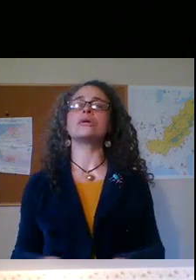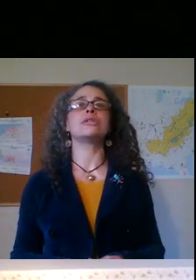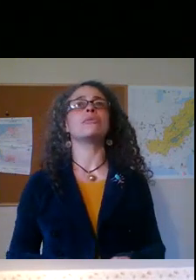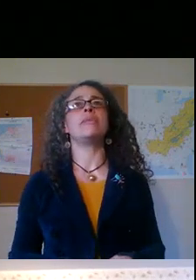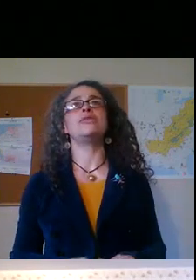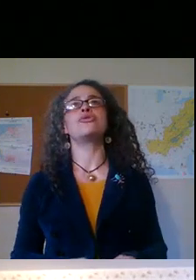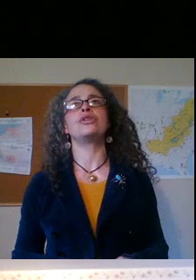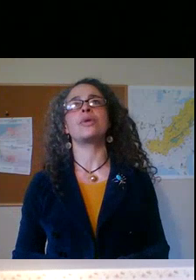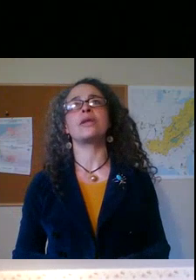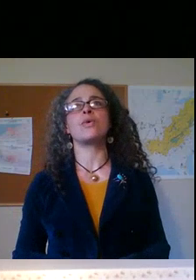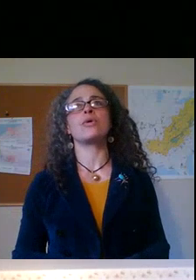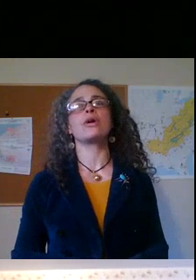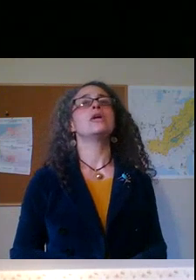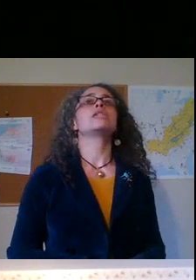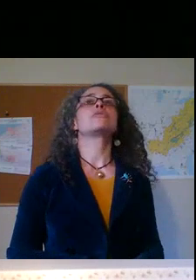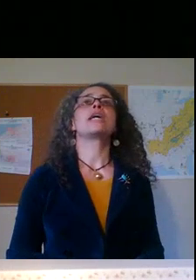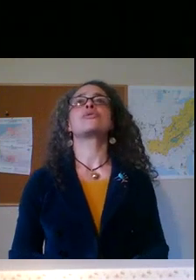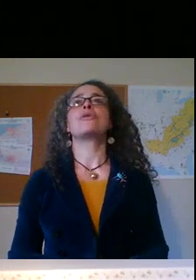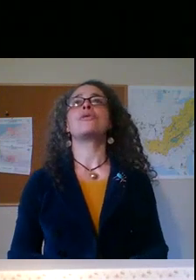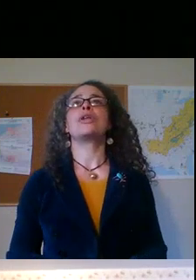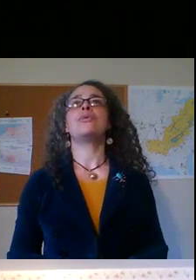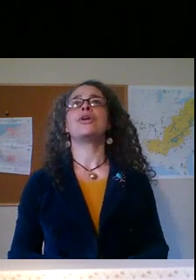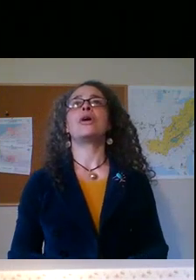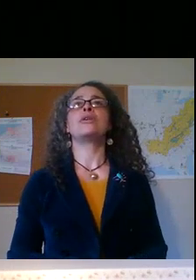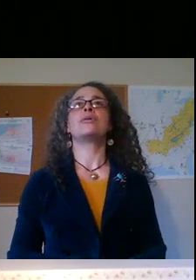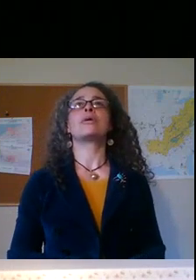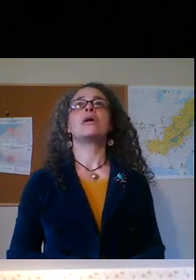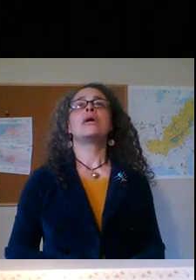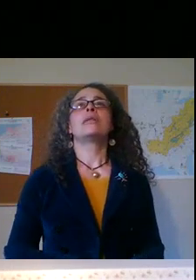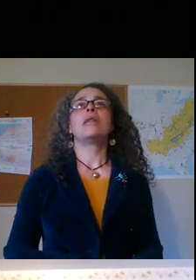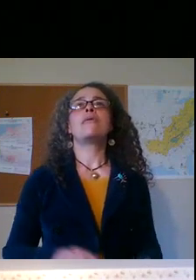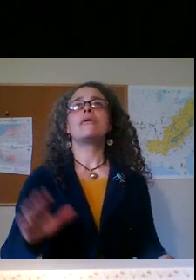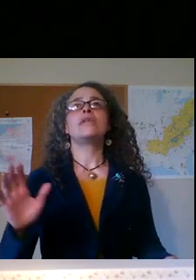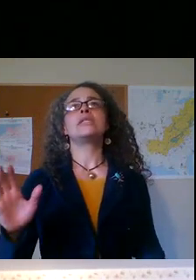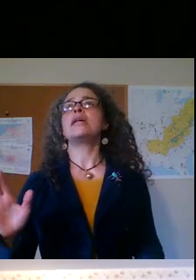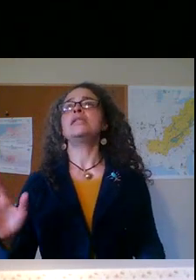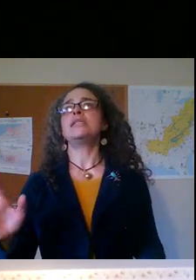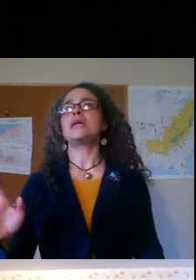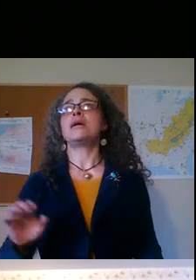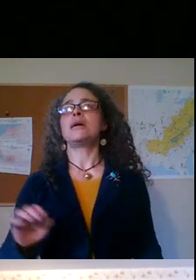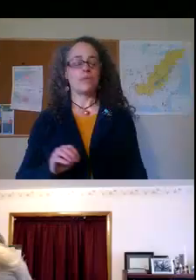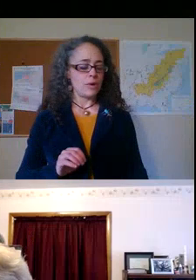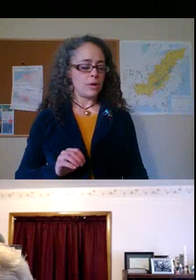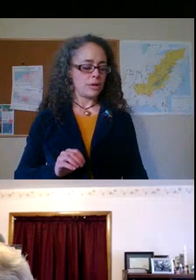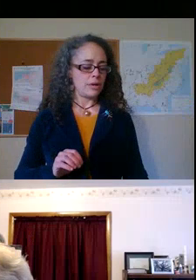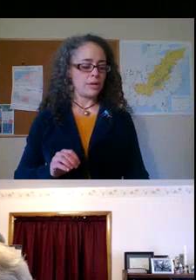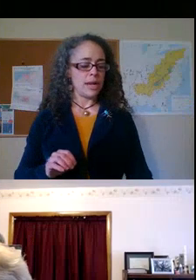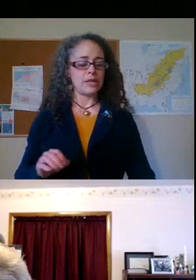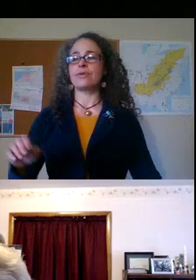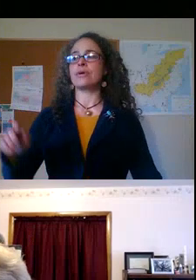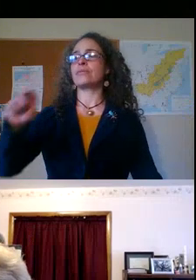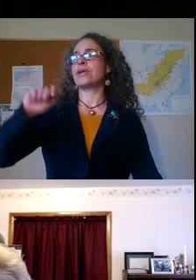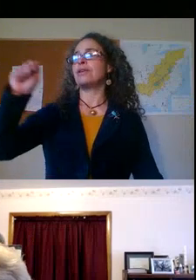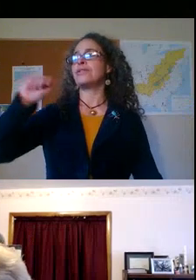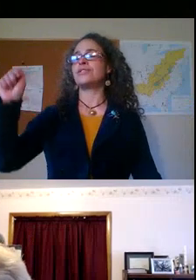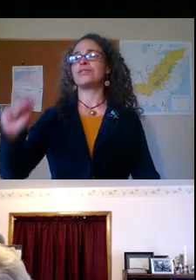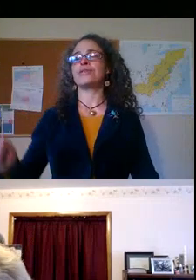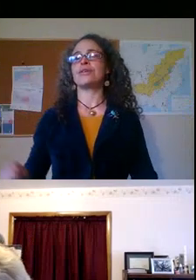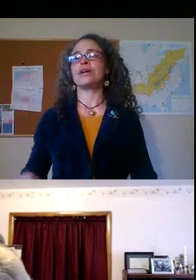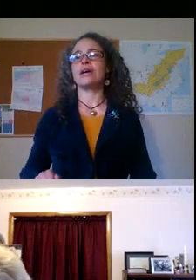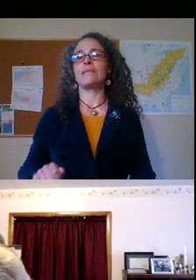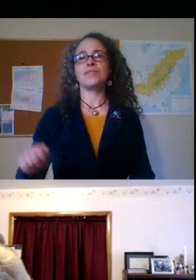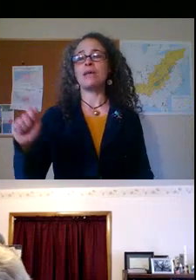project won't start till mid 2024. So make sure when you put on your letter of intent or when